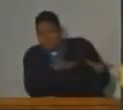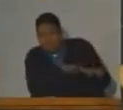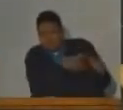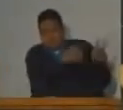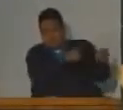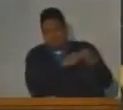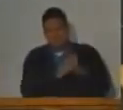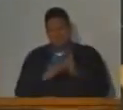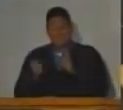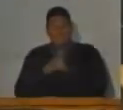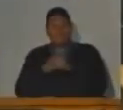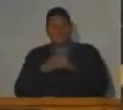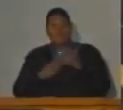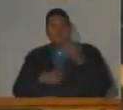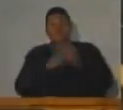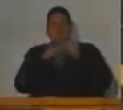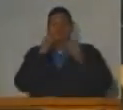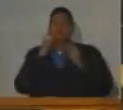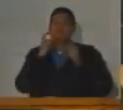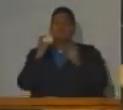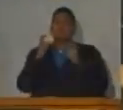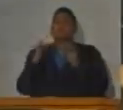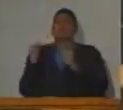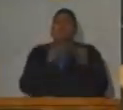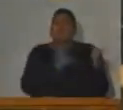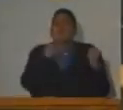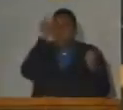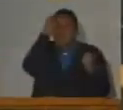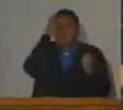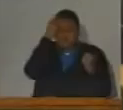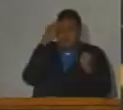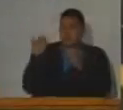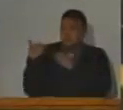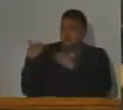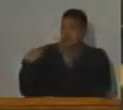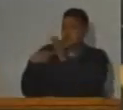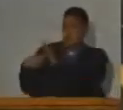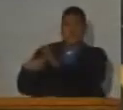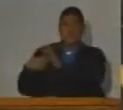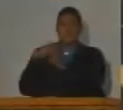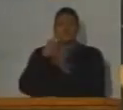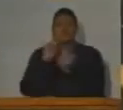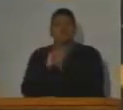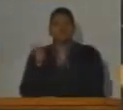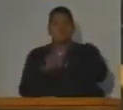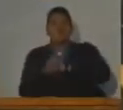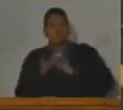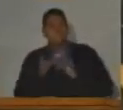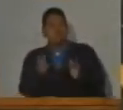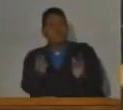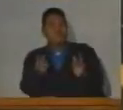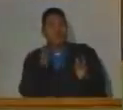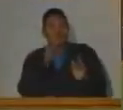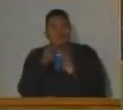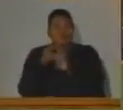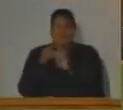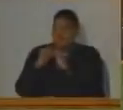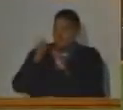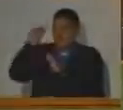step to building an accountable government is transforming the efficiency and the effectiveness of